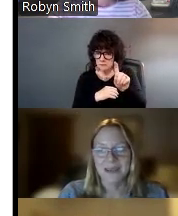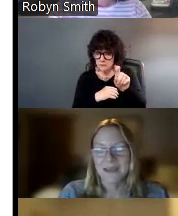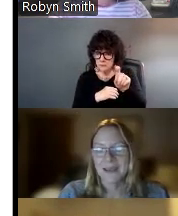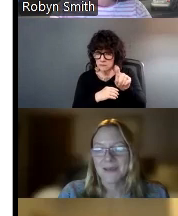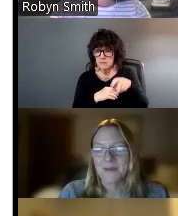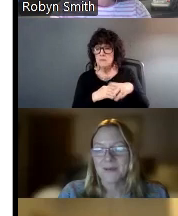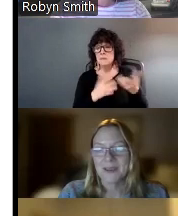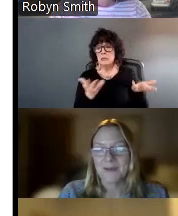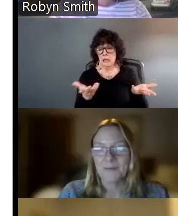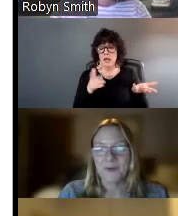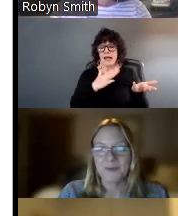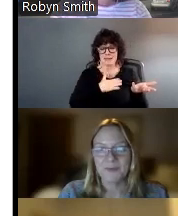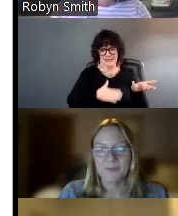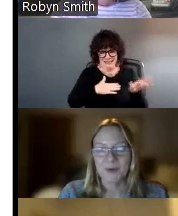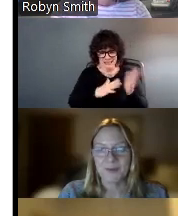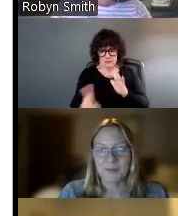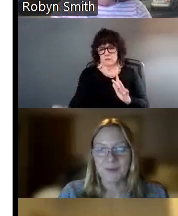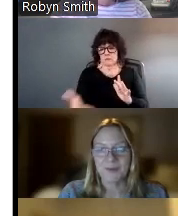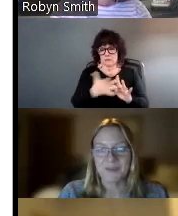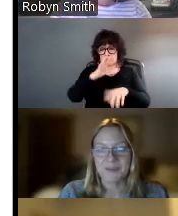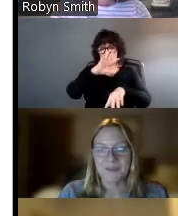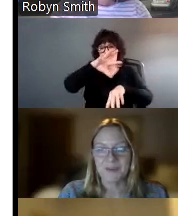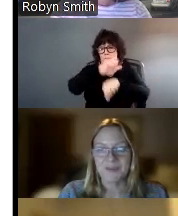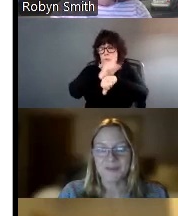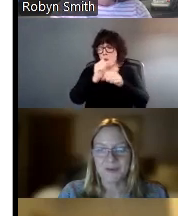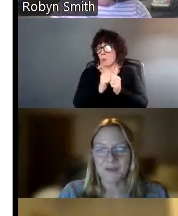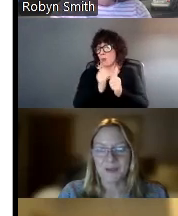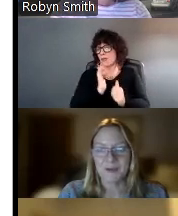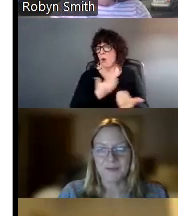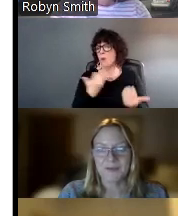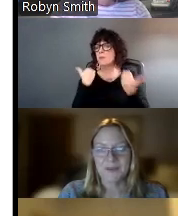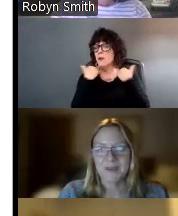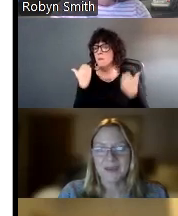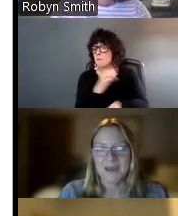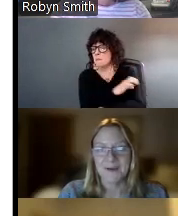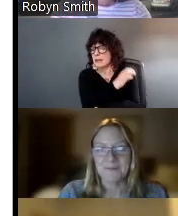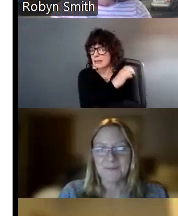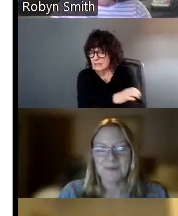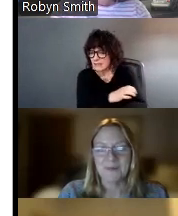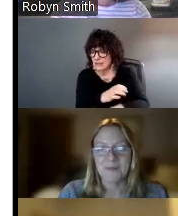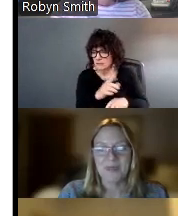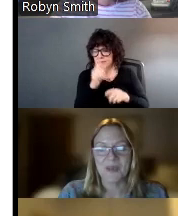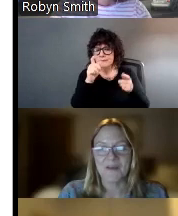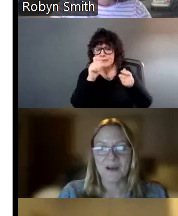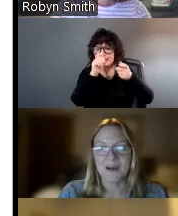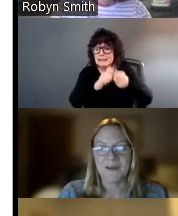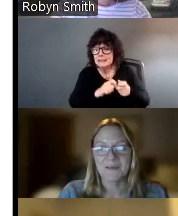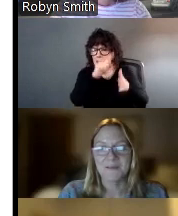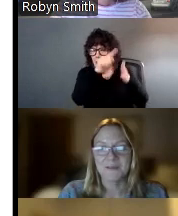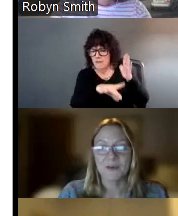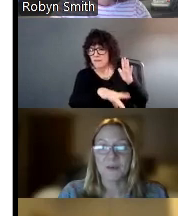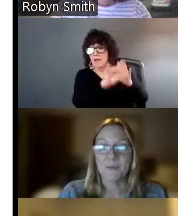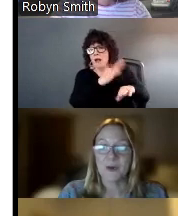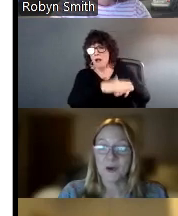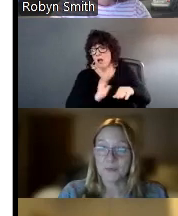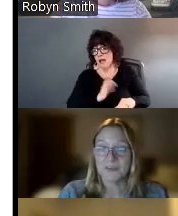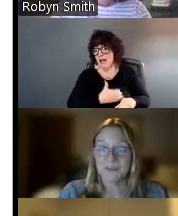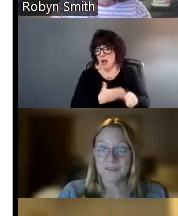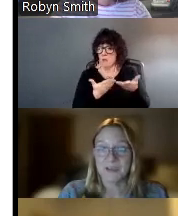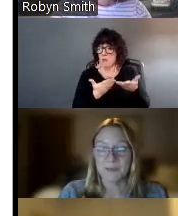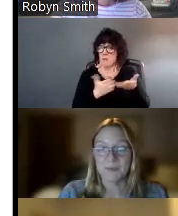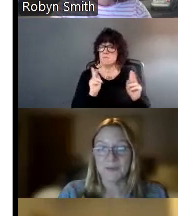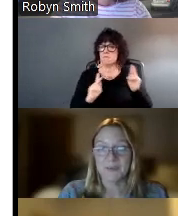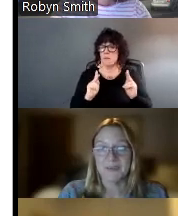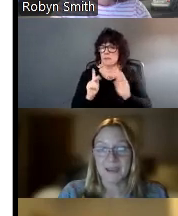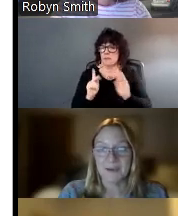Historically, it wasn't possible to discharge student loans. There are some